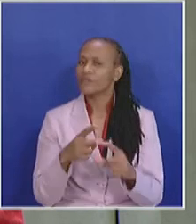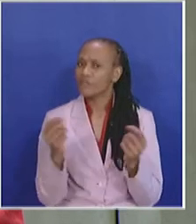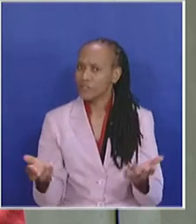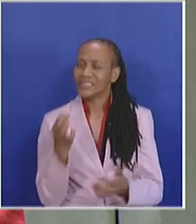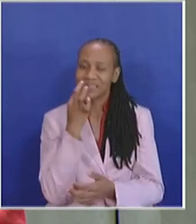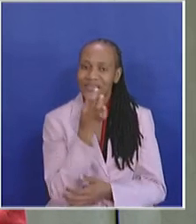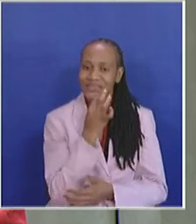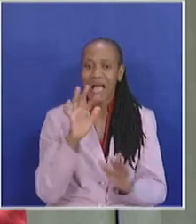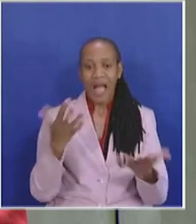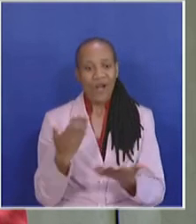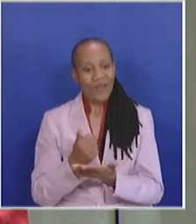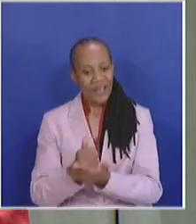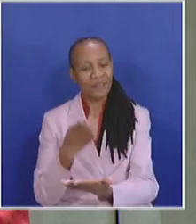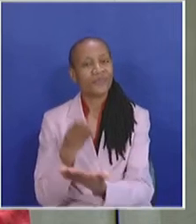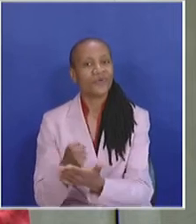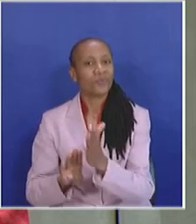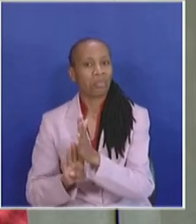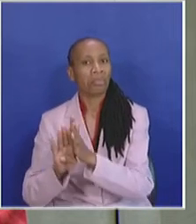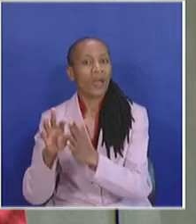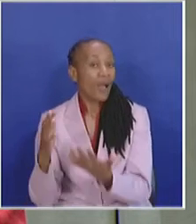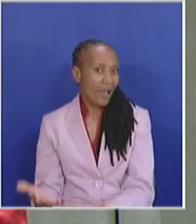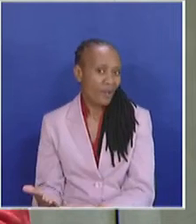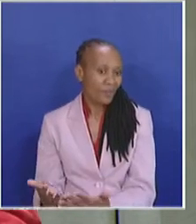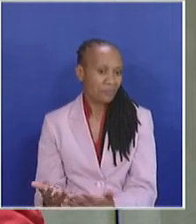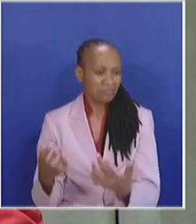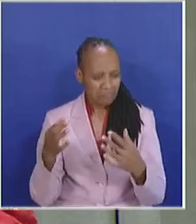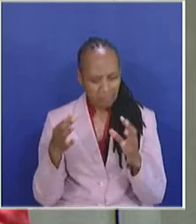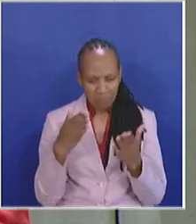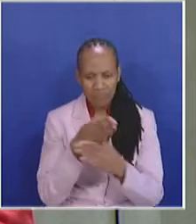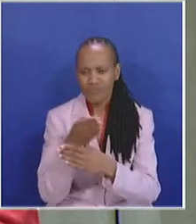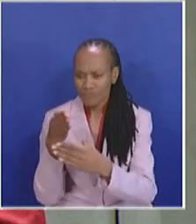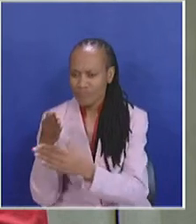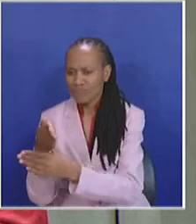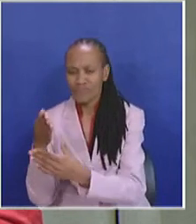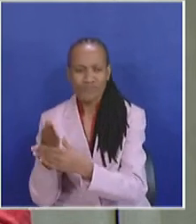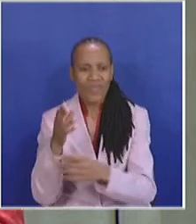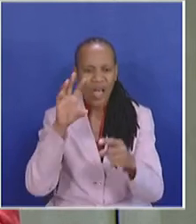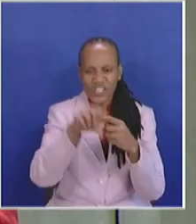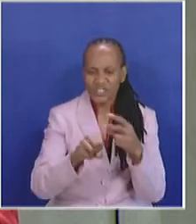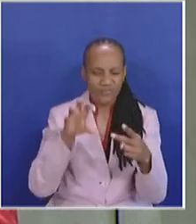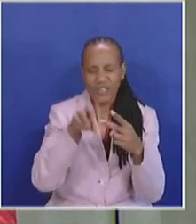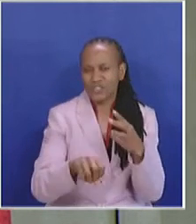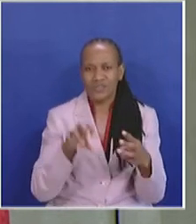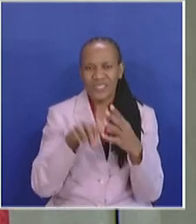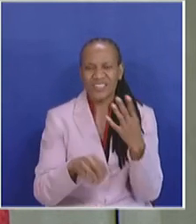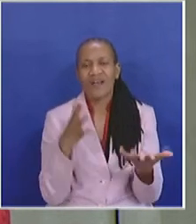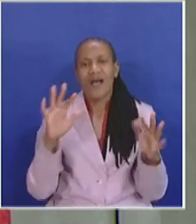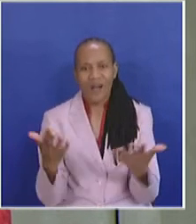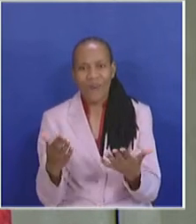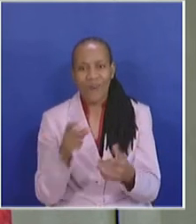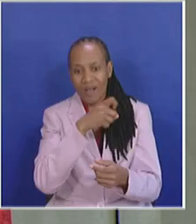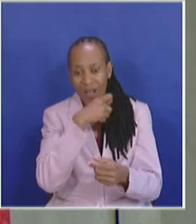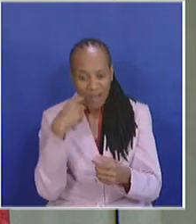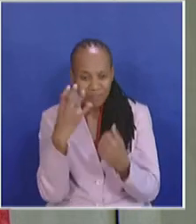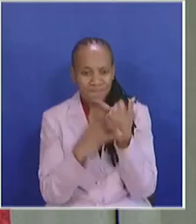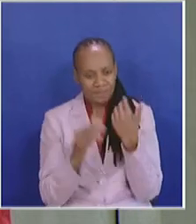on how to grow the economy in a structured and integrated manner. with achievable targets of eliminating poverty and